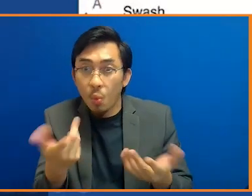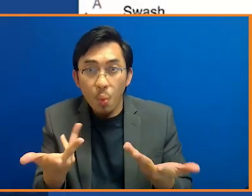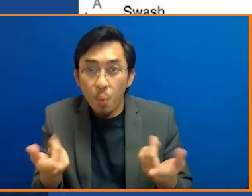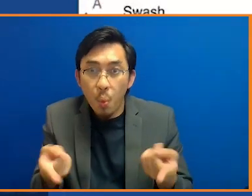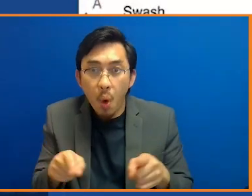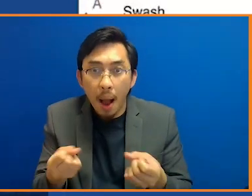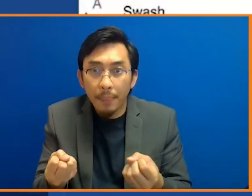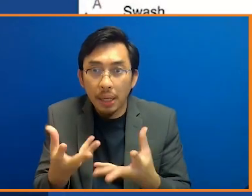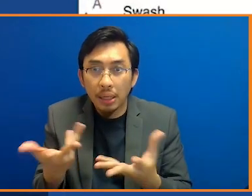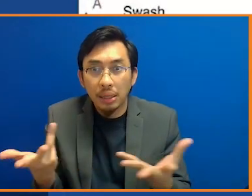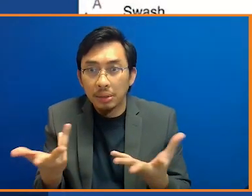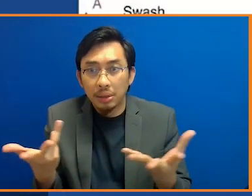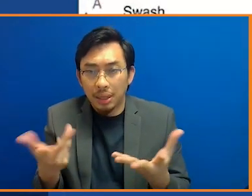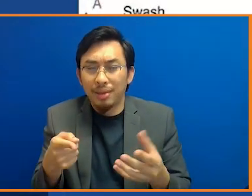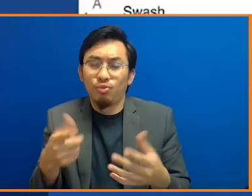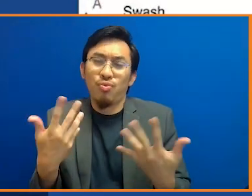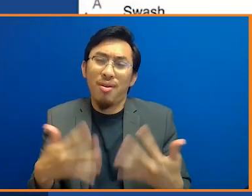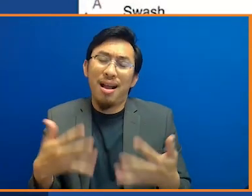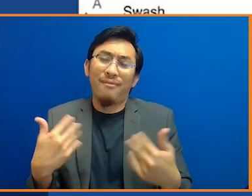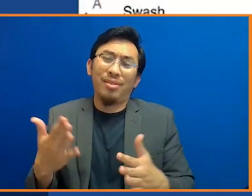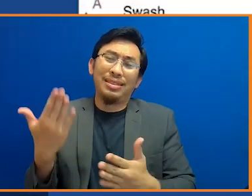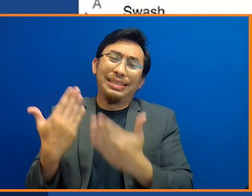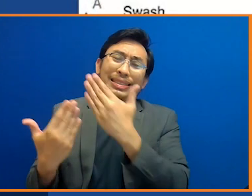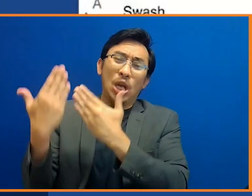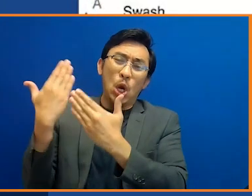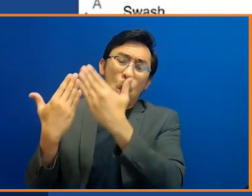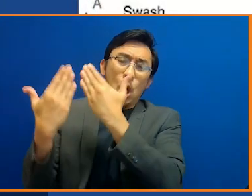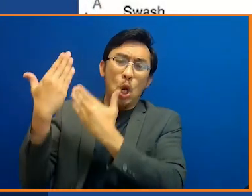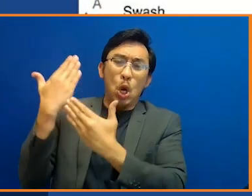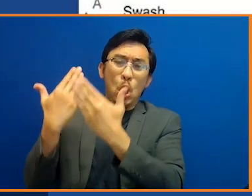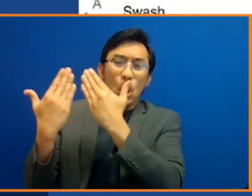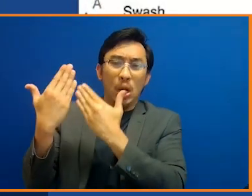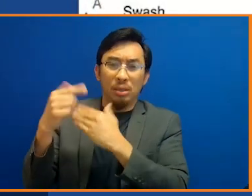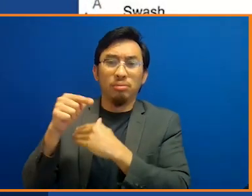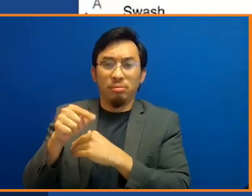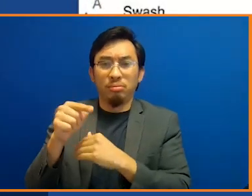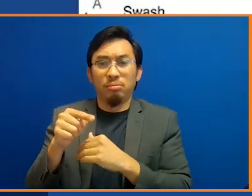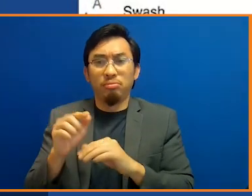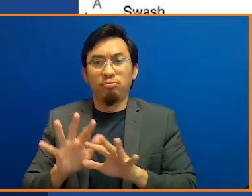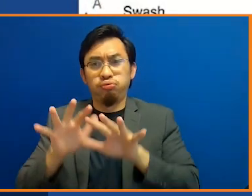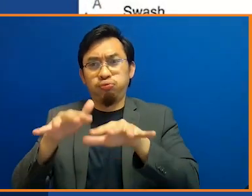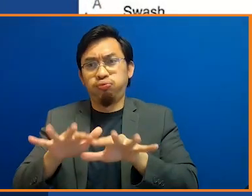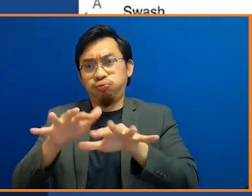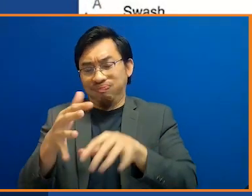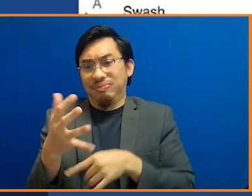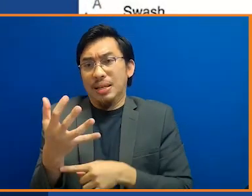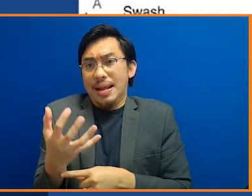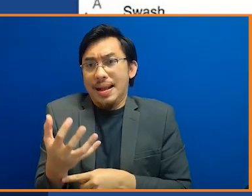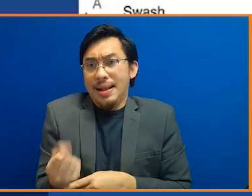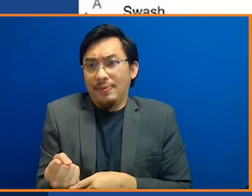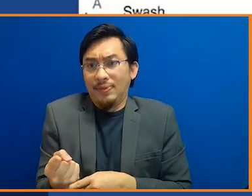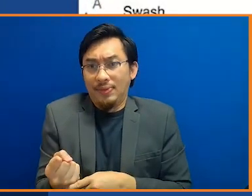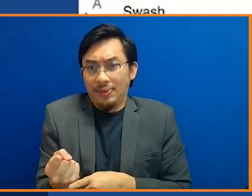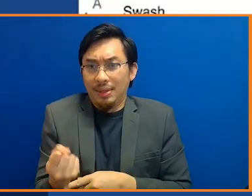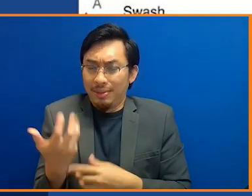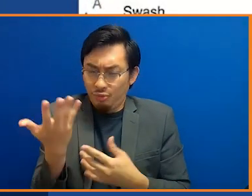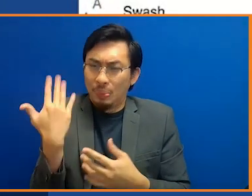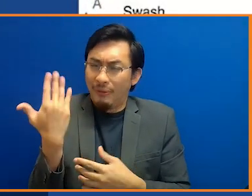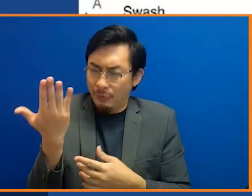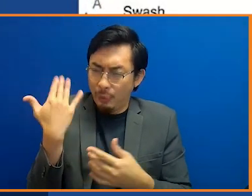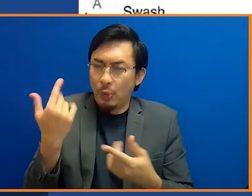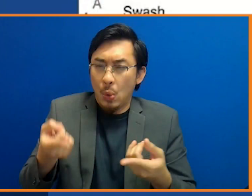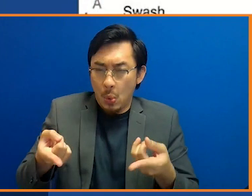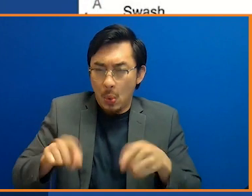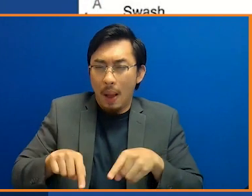cave? The cave preserved a very long historical record of tsunamis that